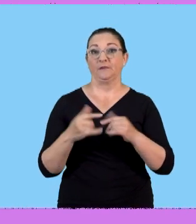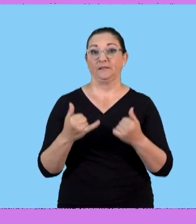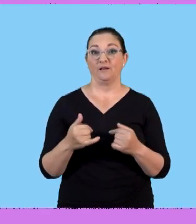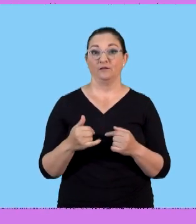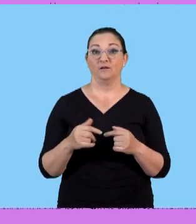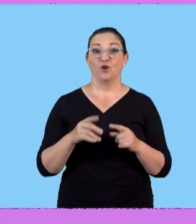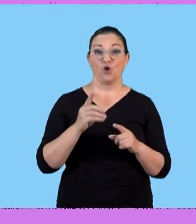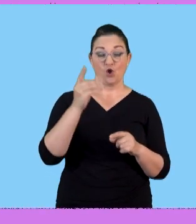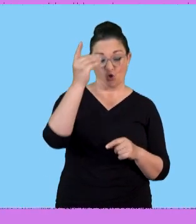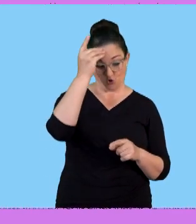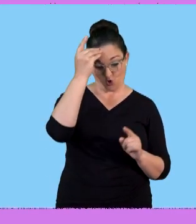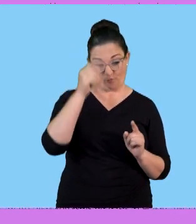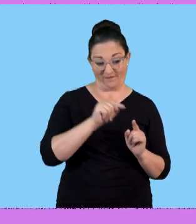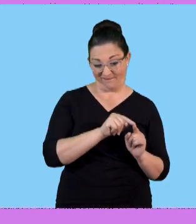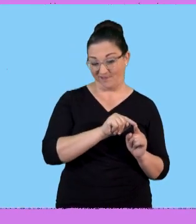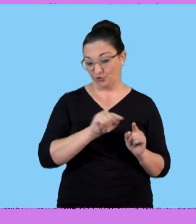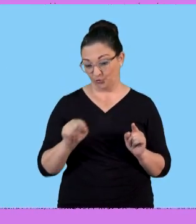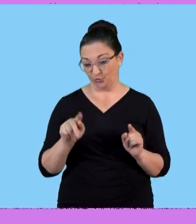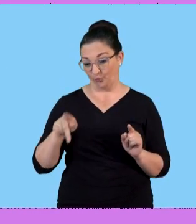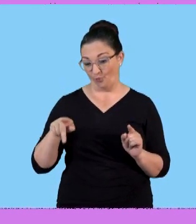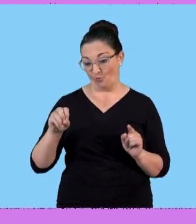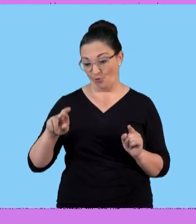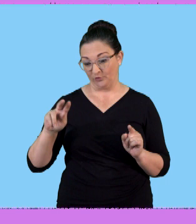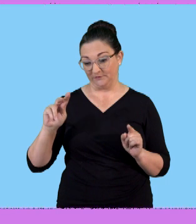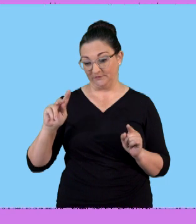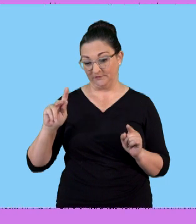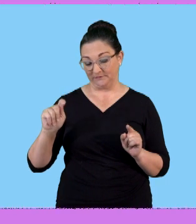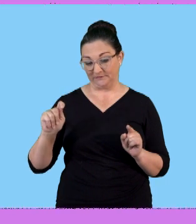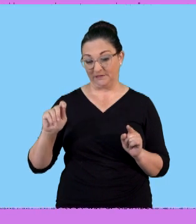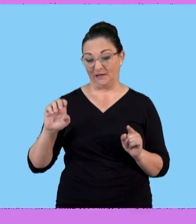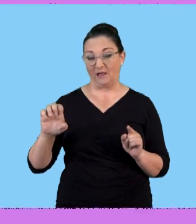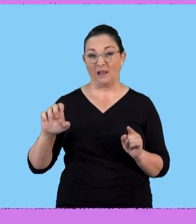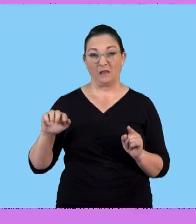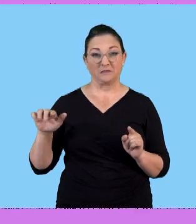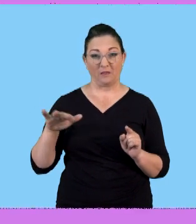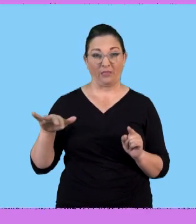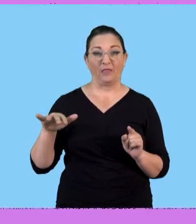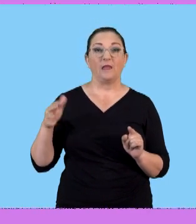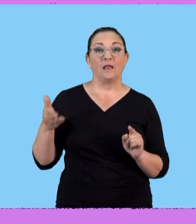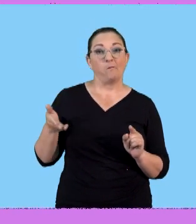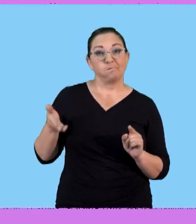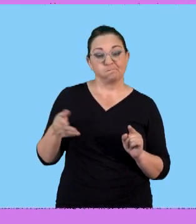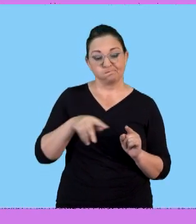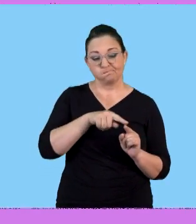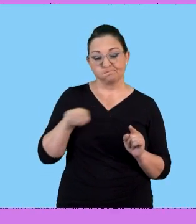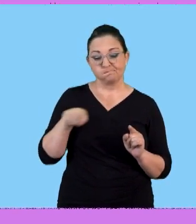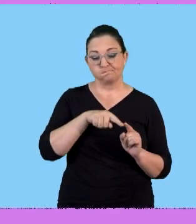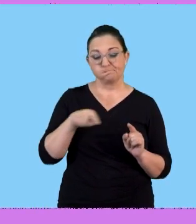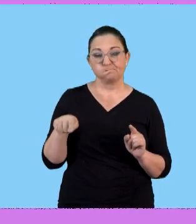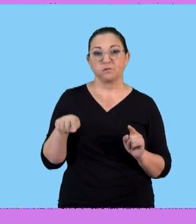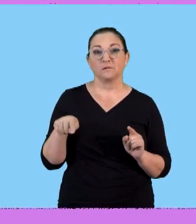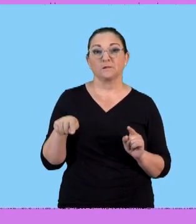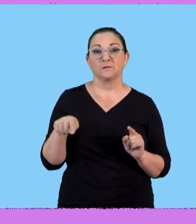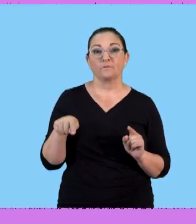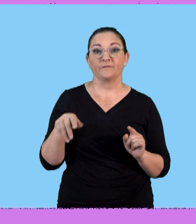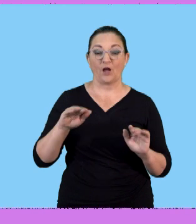is now Durban to Port Elizabeth. So we need to calculate Elijah's average speed, or the car's average speed he's traveling